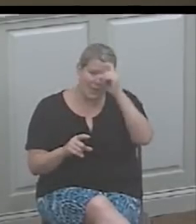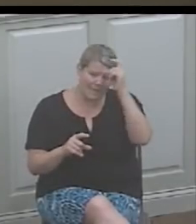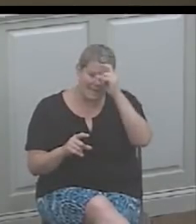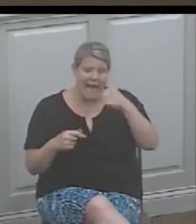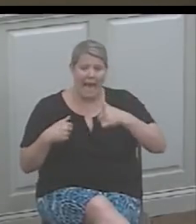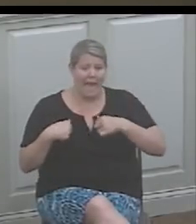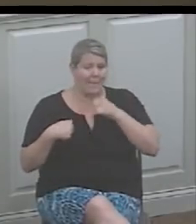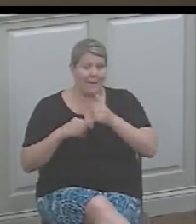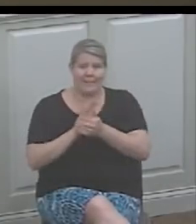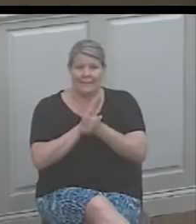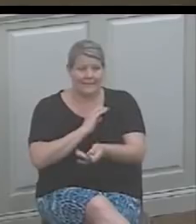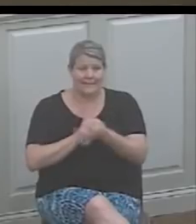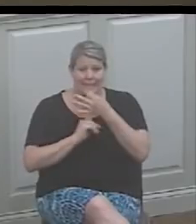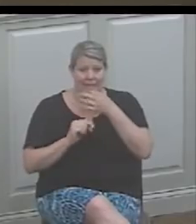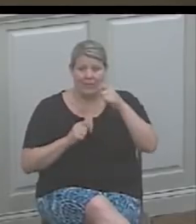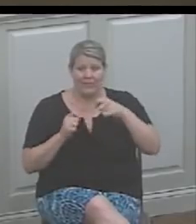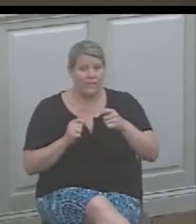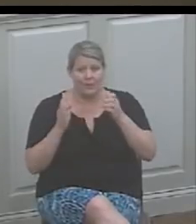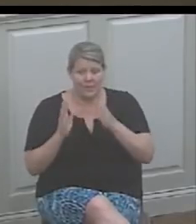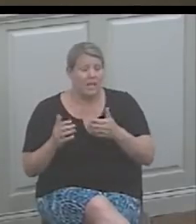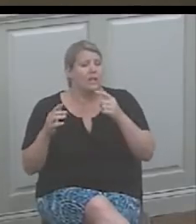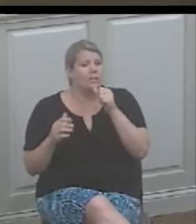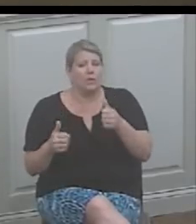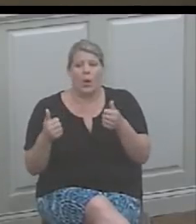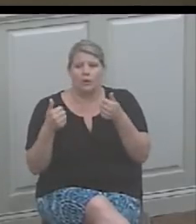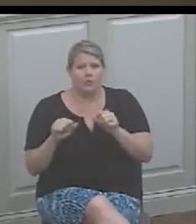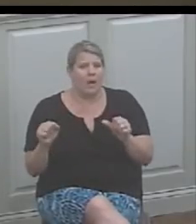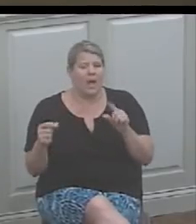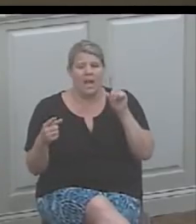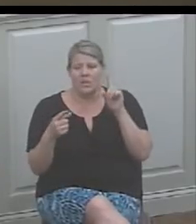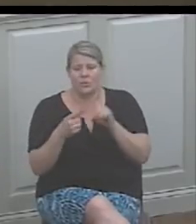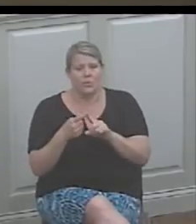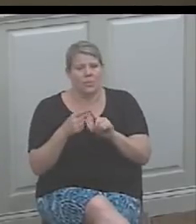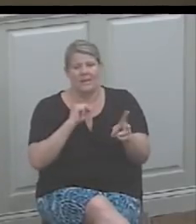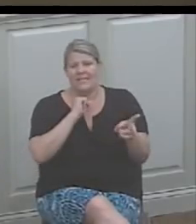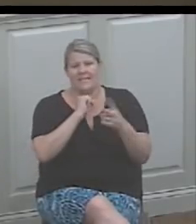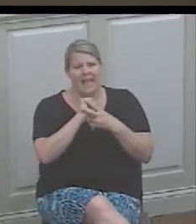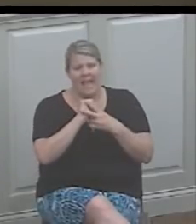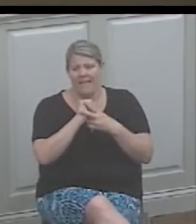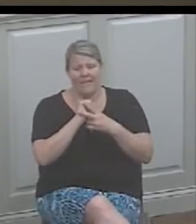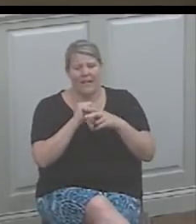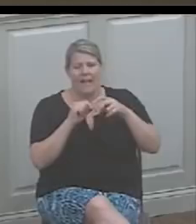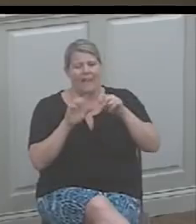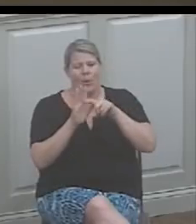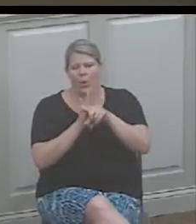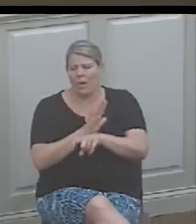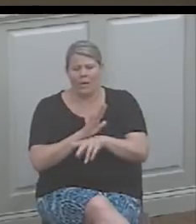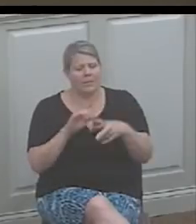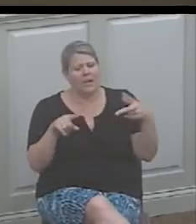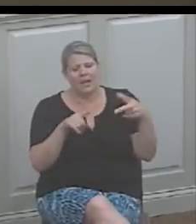fisherman. Uh-oh. Don't waste time trying to untangle or save the lure. Take the knife, cut the